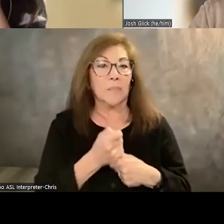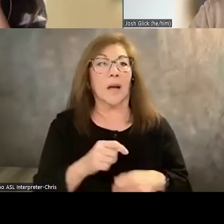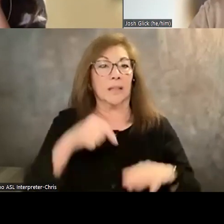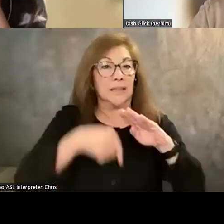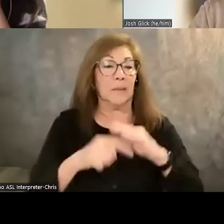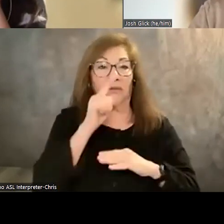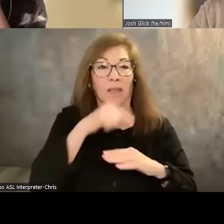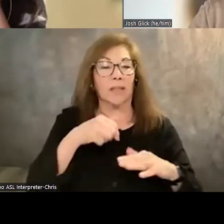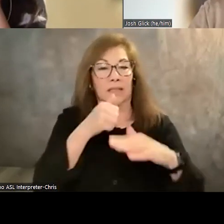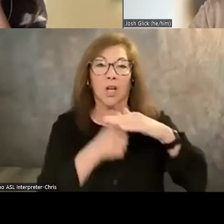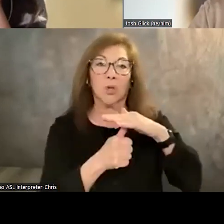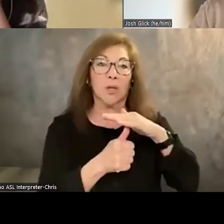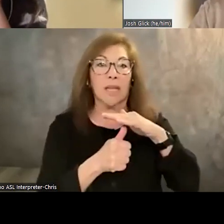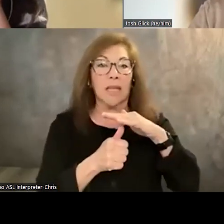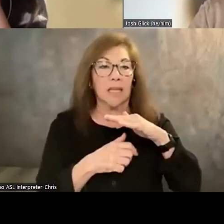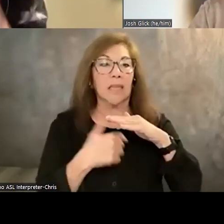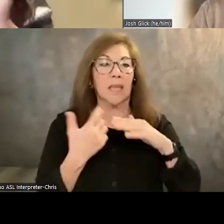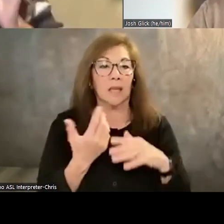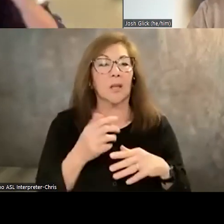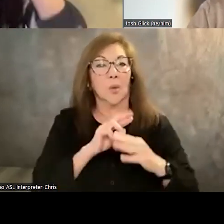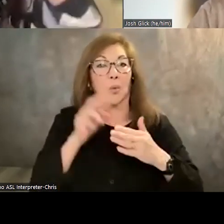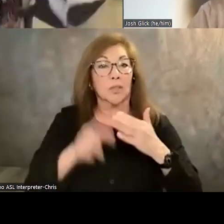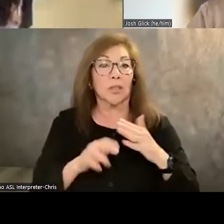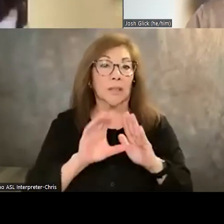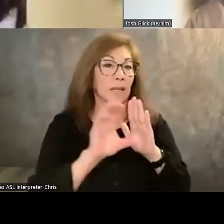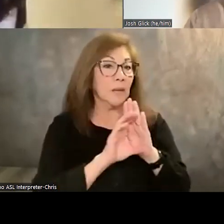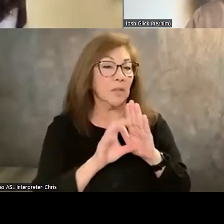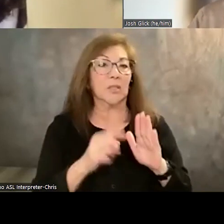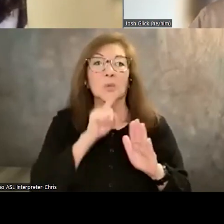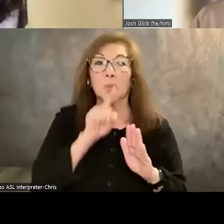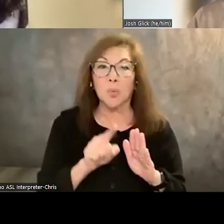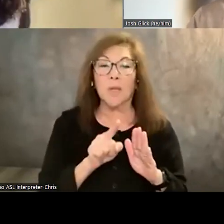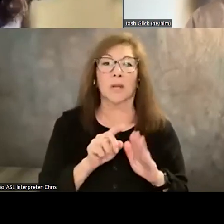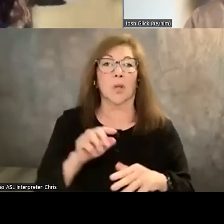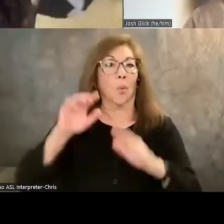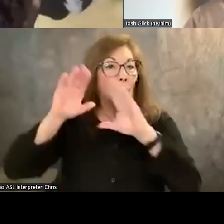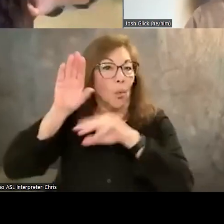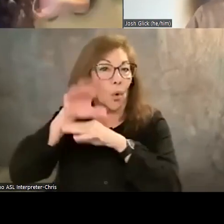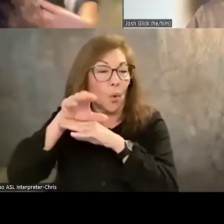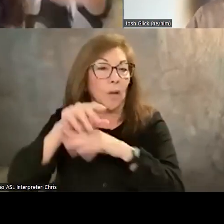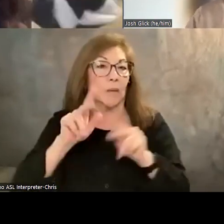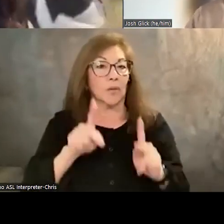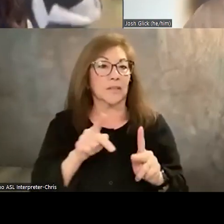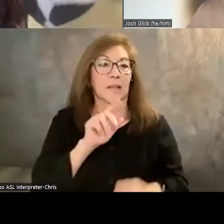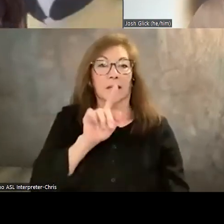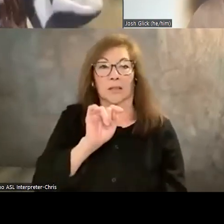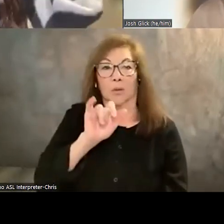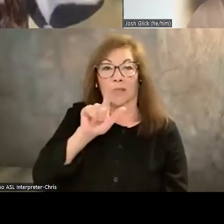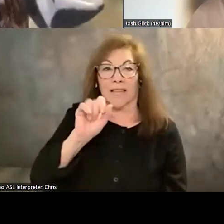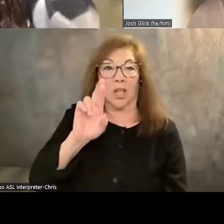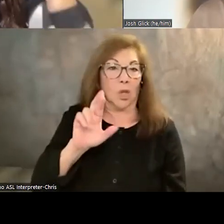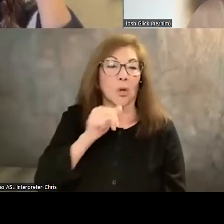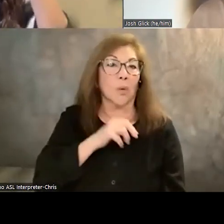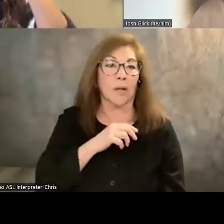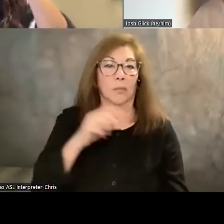what's underneath the resulting image that you see is the real recorded person. So Taylor's expressions, when she moves